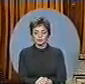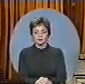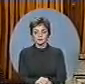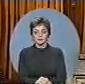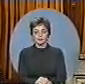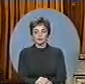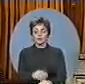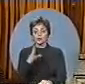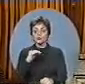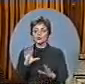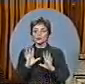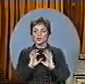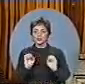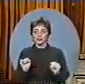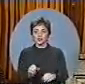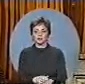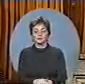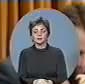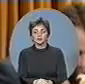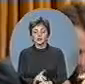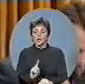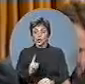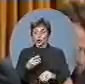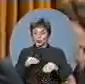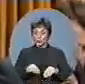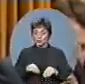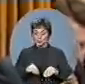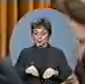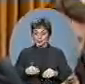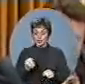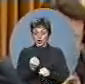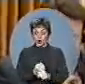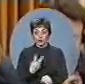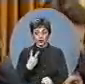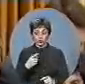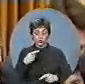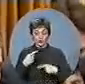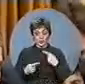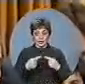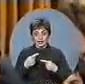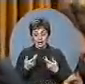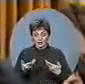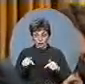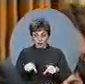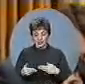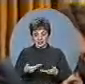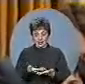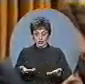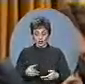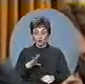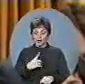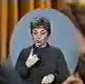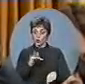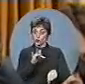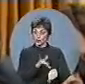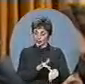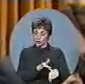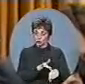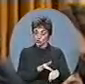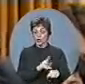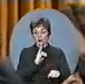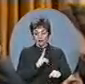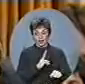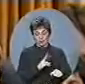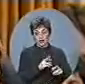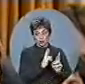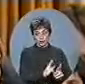Mr. Speaker, the Prime Minister has made two allegations in this House, one against the character and integrity of a member and his family,